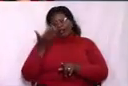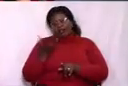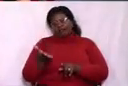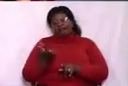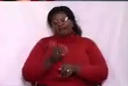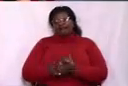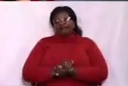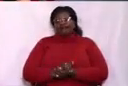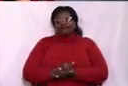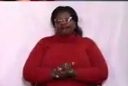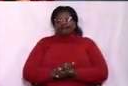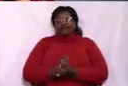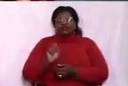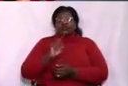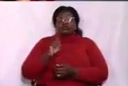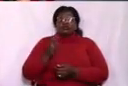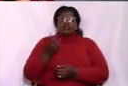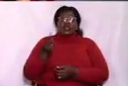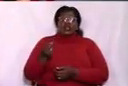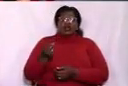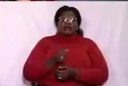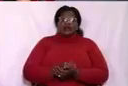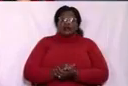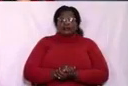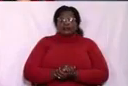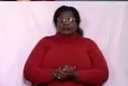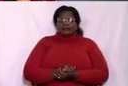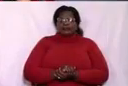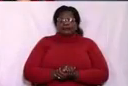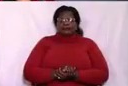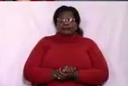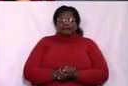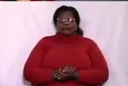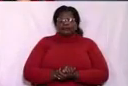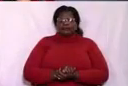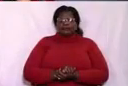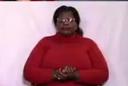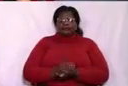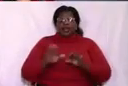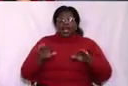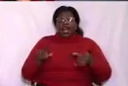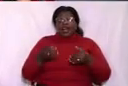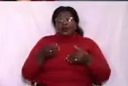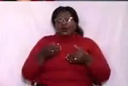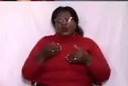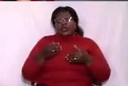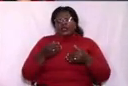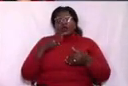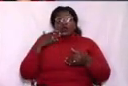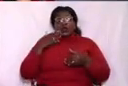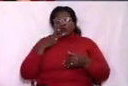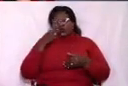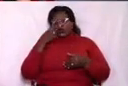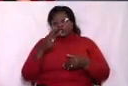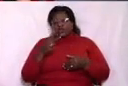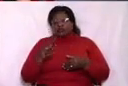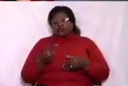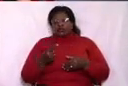Or no, it's not. It's a question. So she's asking, how or when do we see the Afroprint items in